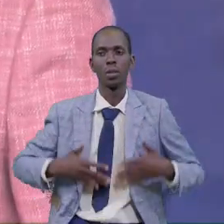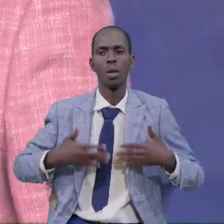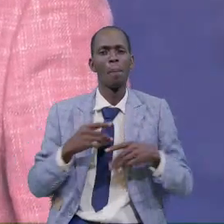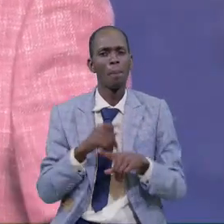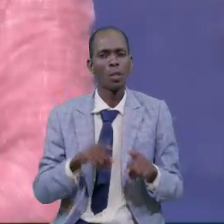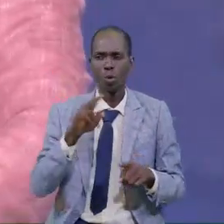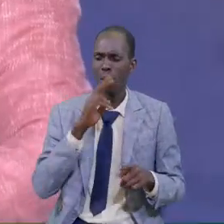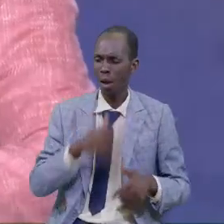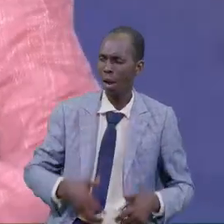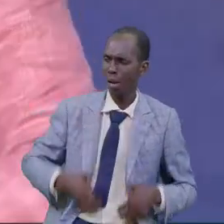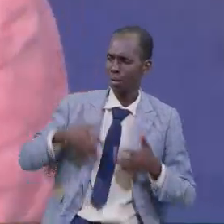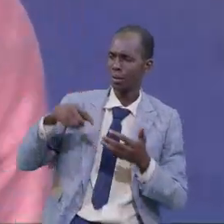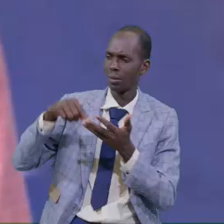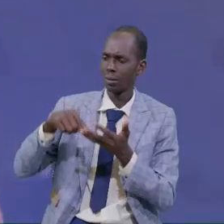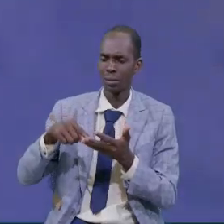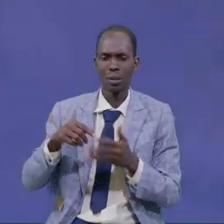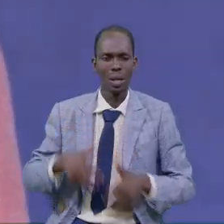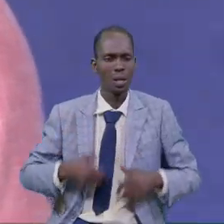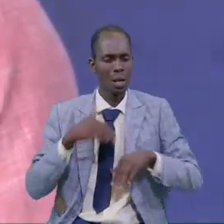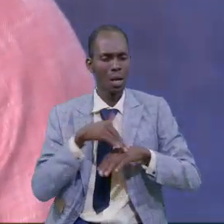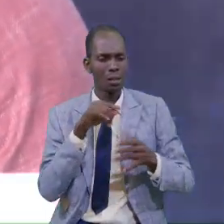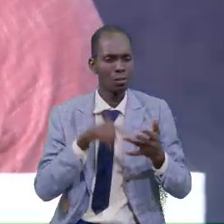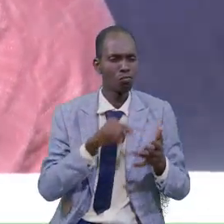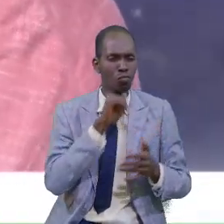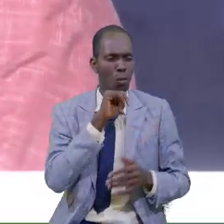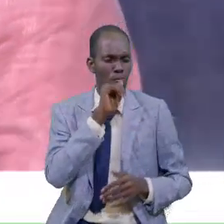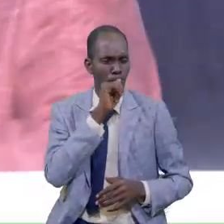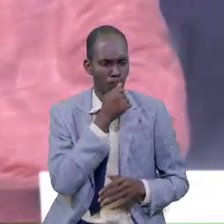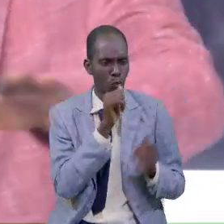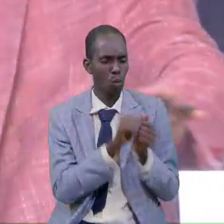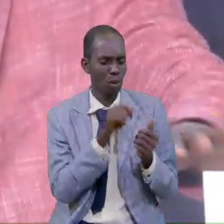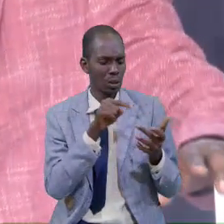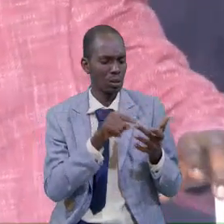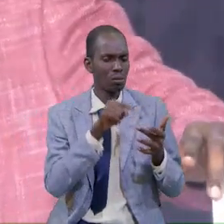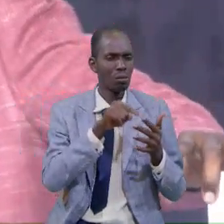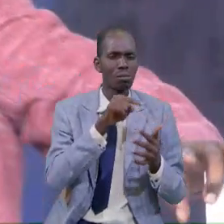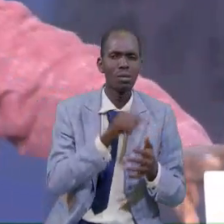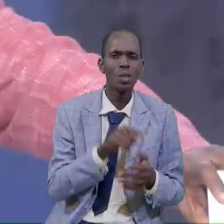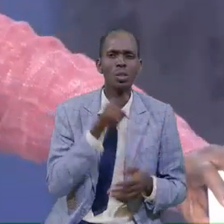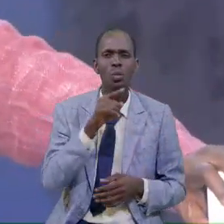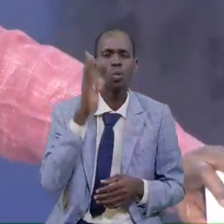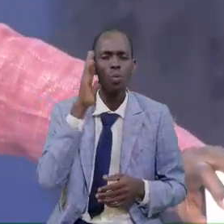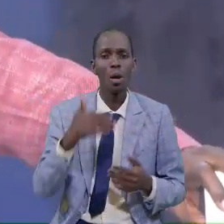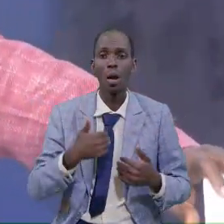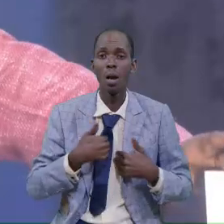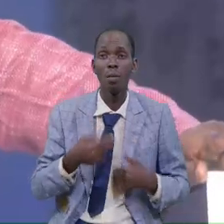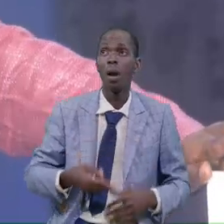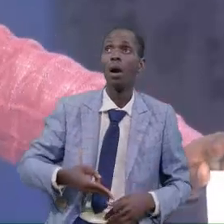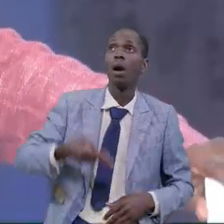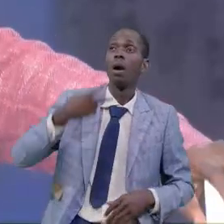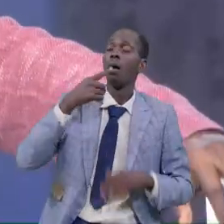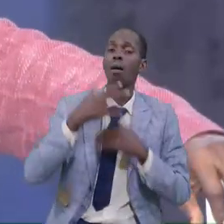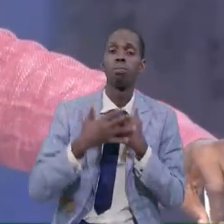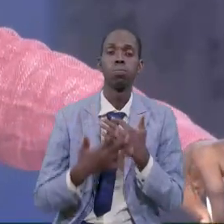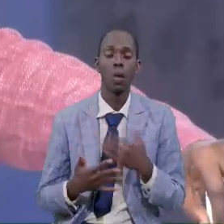angry at that. You're impatient with this, you're impatient with that. You're going to have hypertension. If you have hypertension, how do you